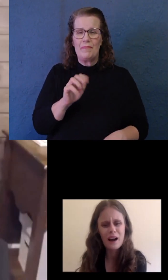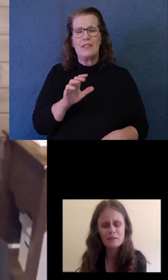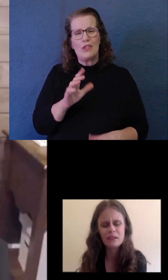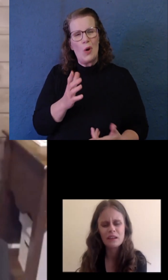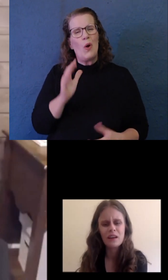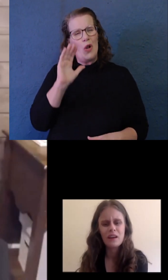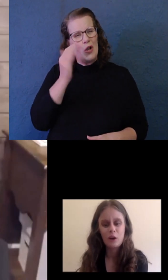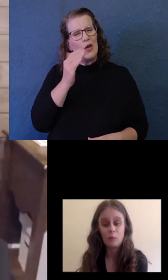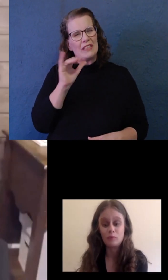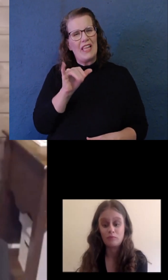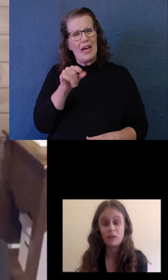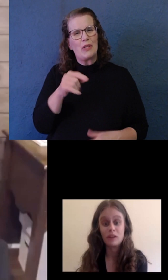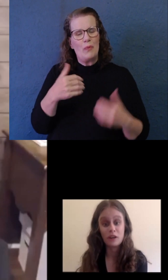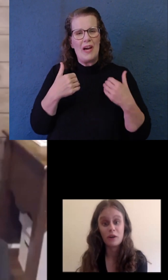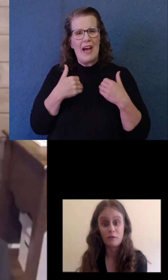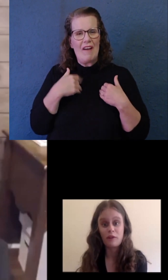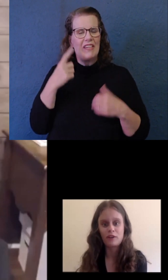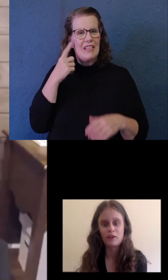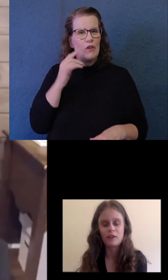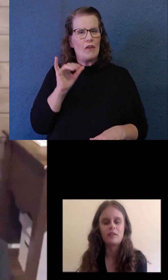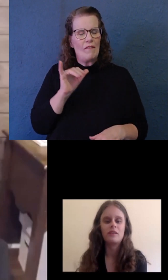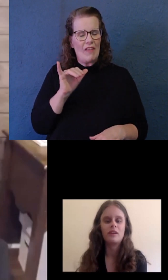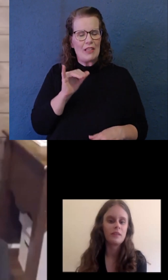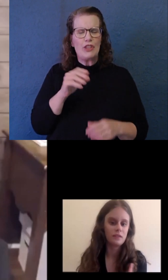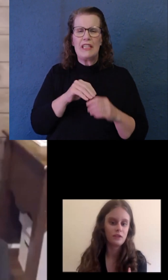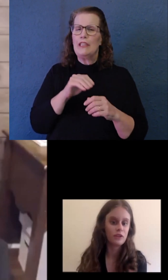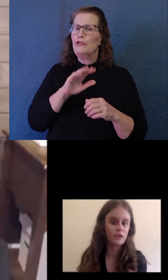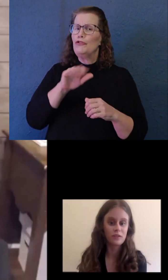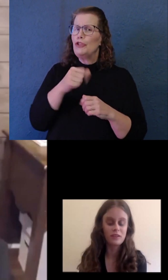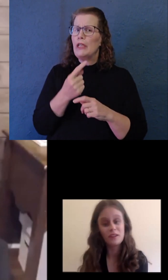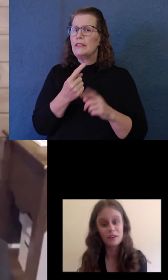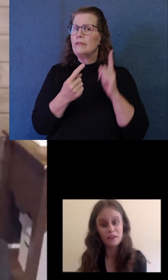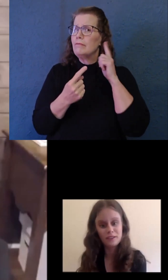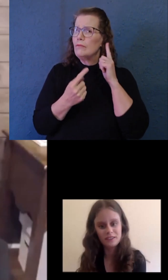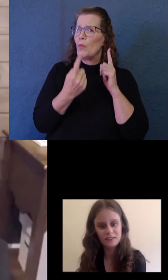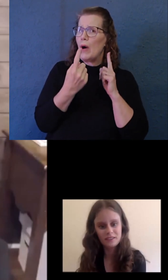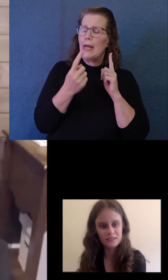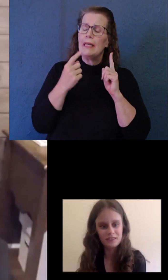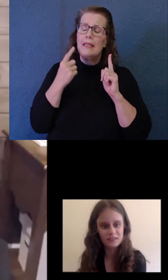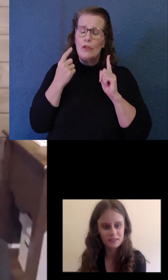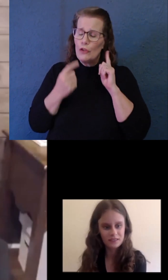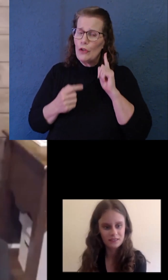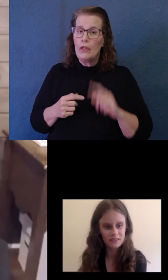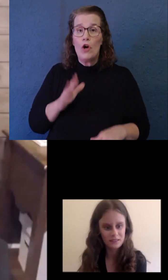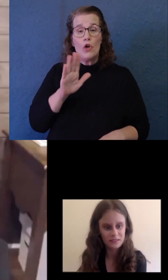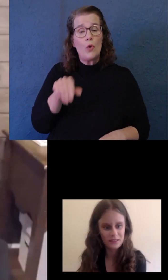do have an ear infection in just this ear.